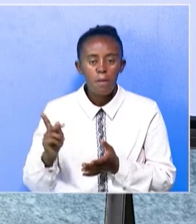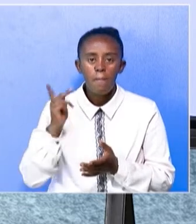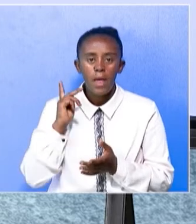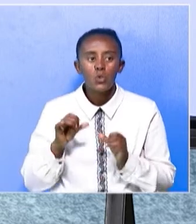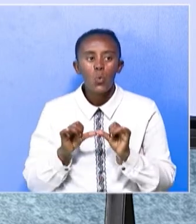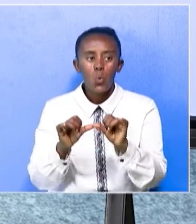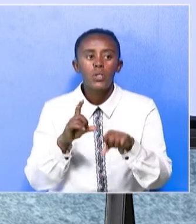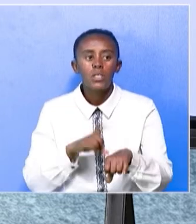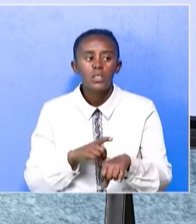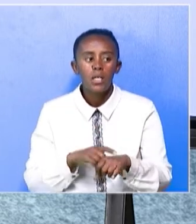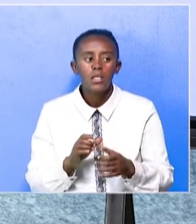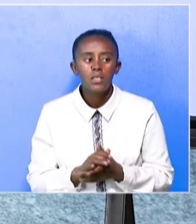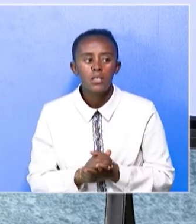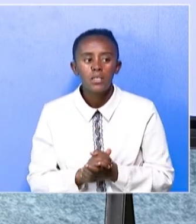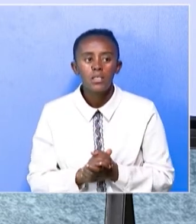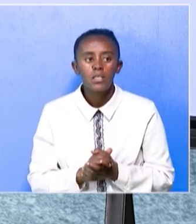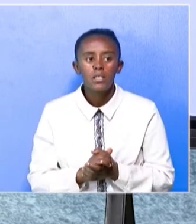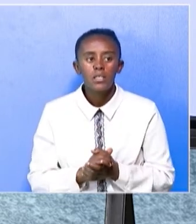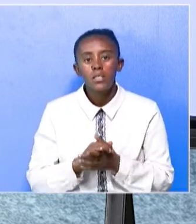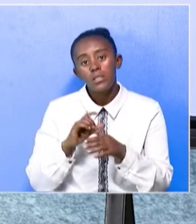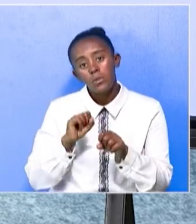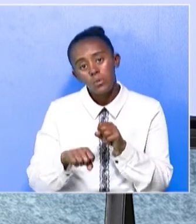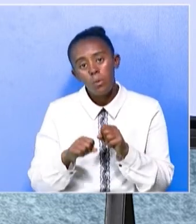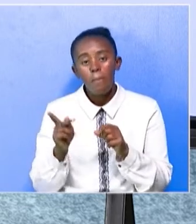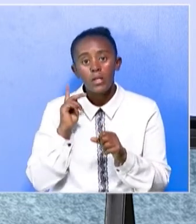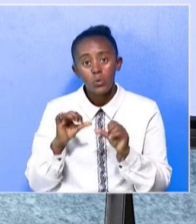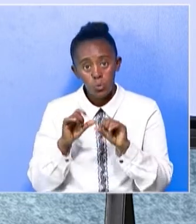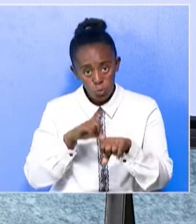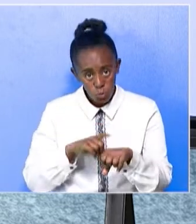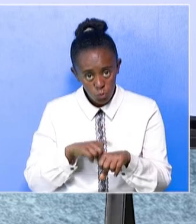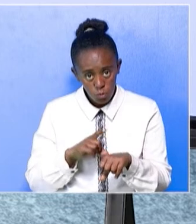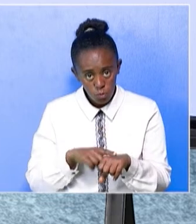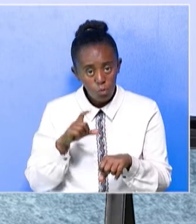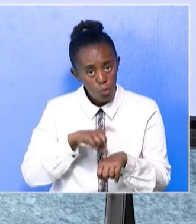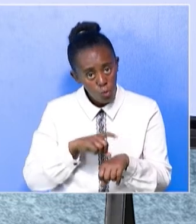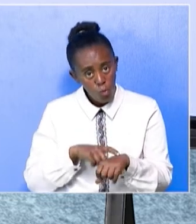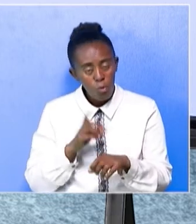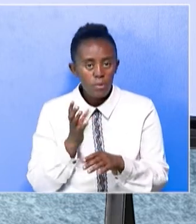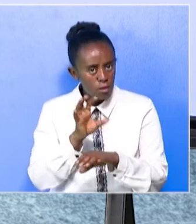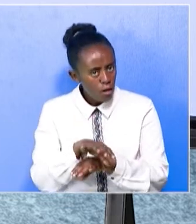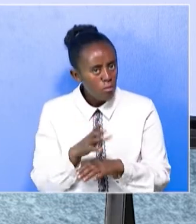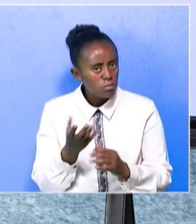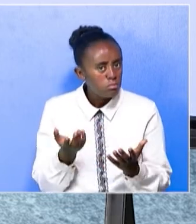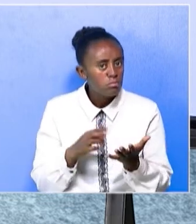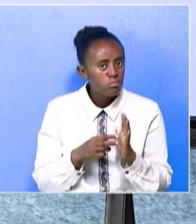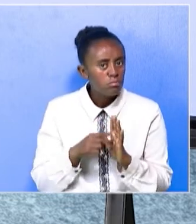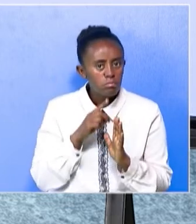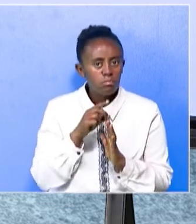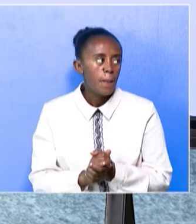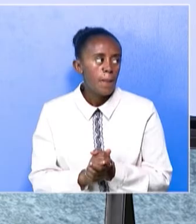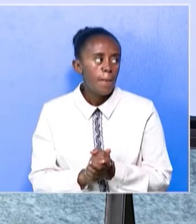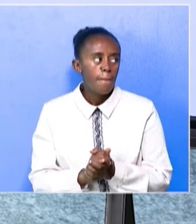tense. So past continuous tense plus while plus past continuous tense. Interactive action. What do you mean by that, interactive